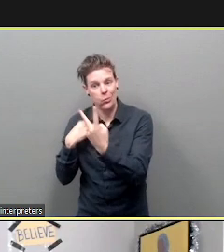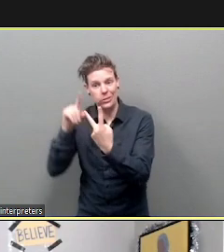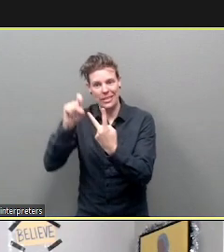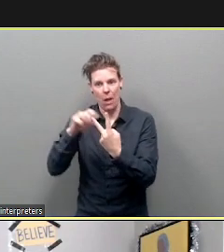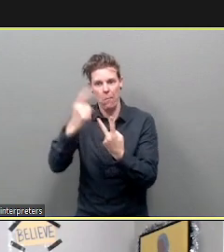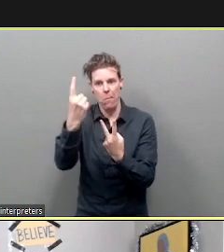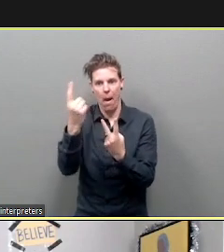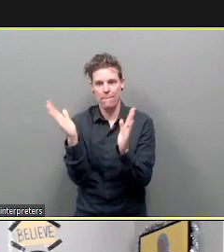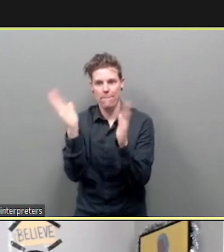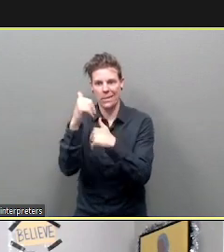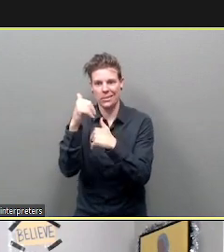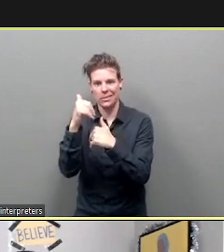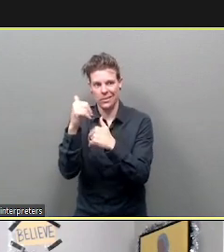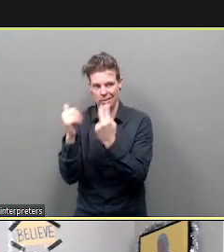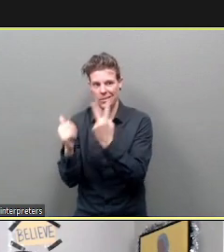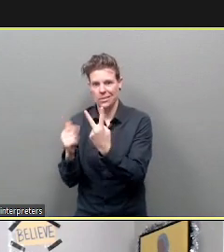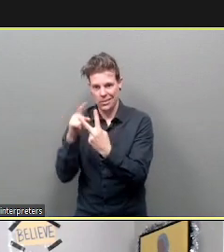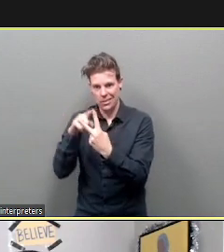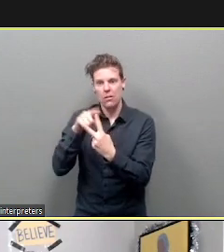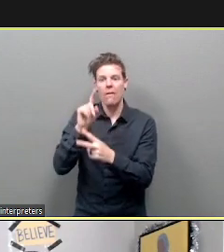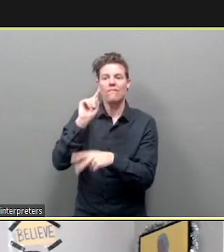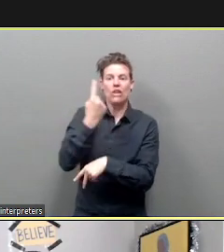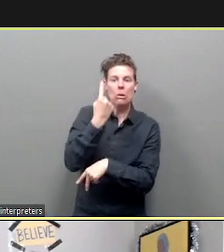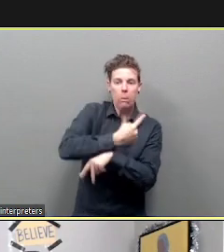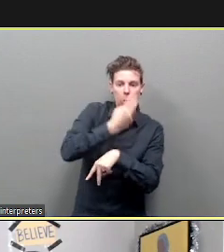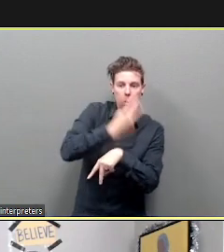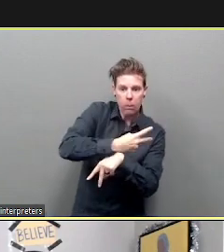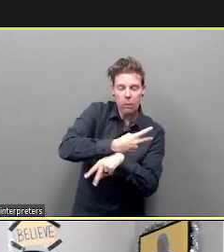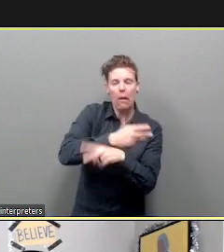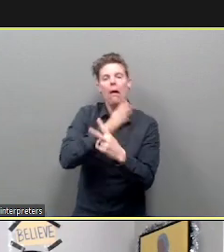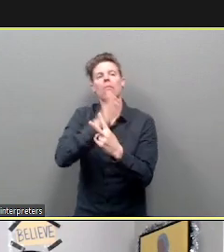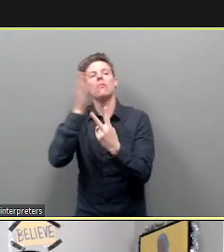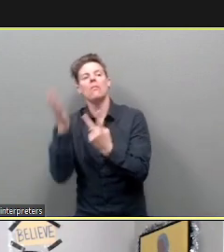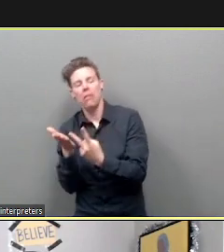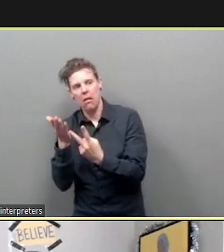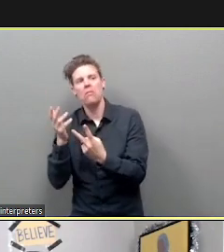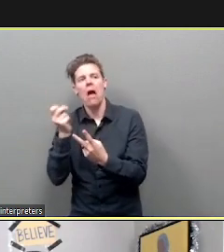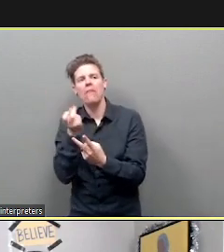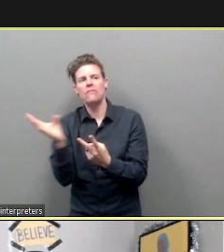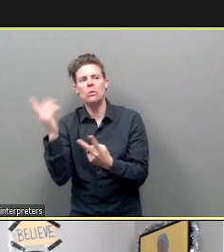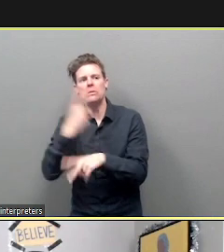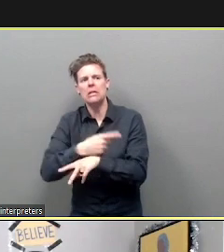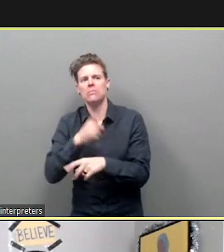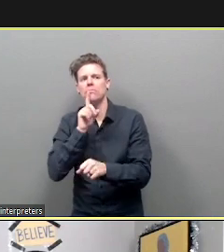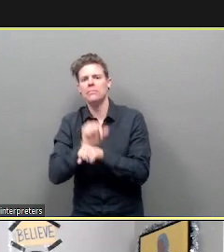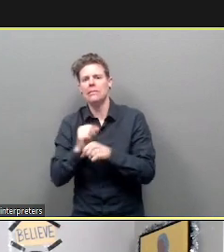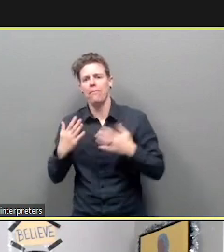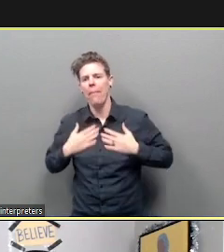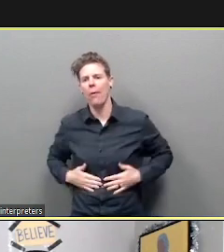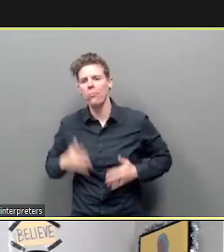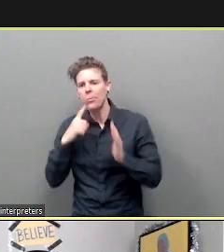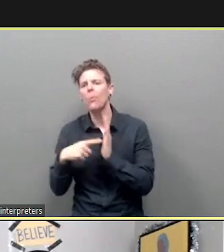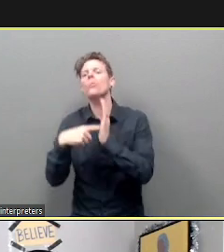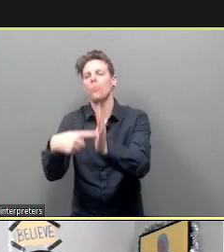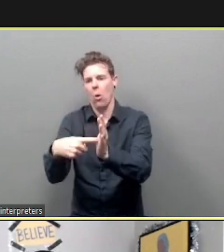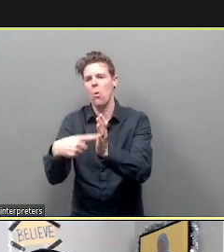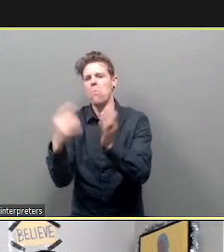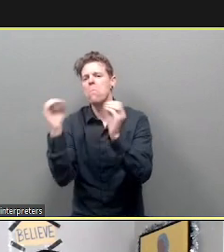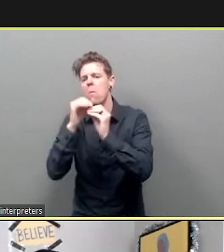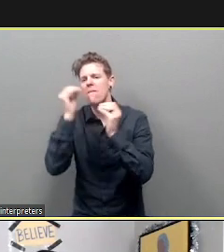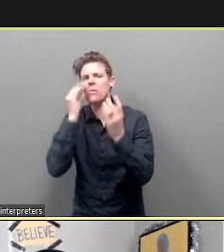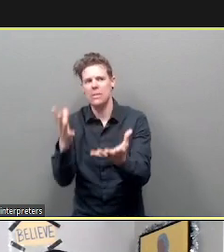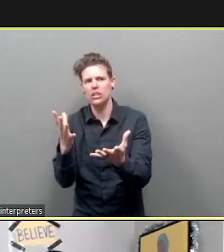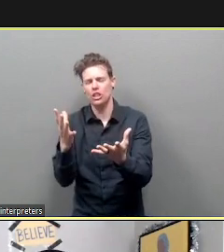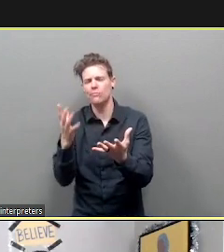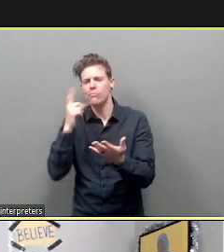2 days, and that really helps increase the chance that you actually can, you know, get, you know,